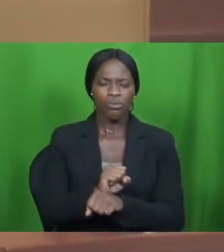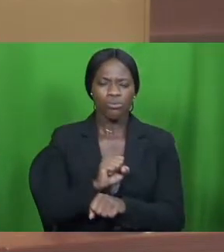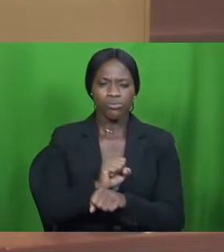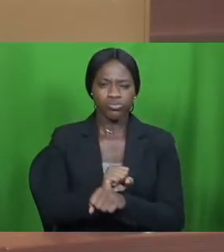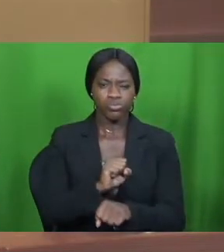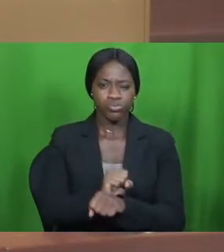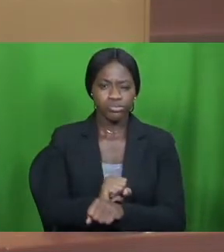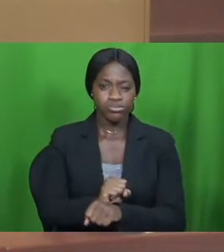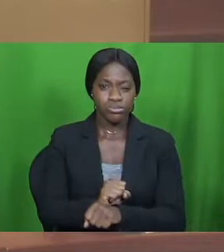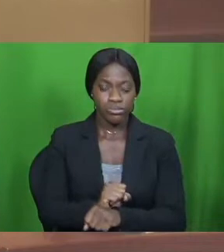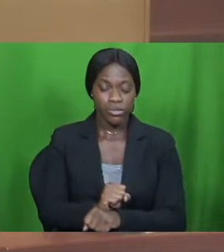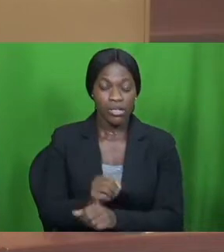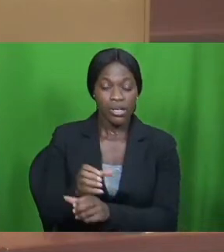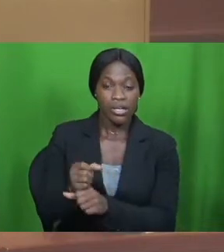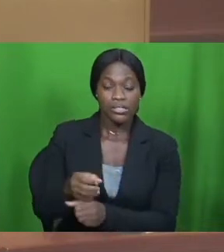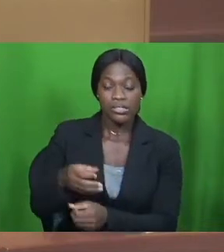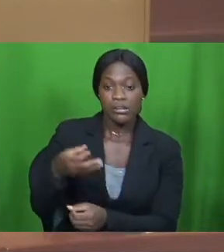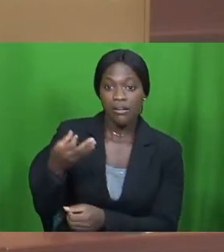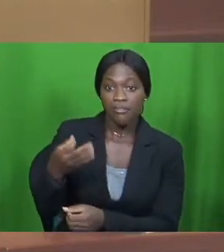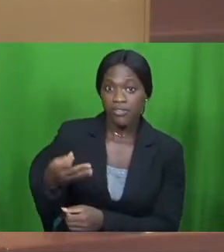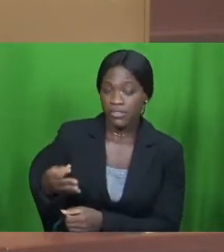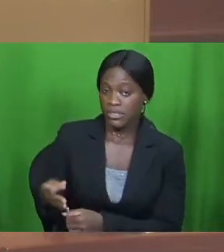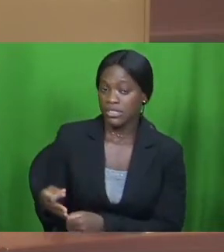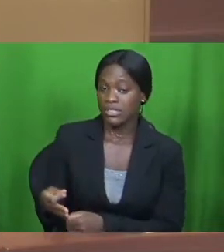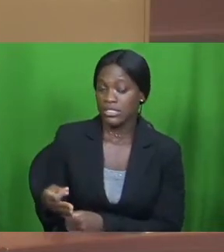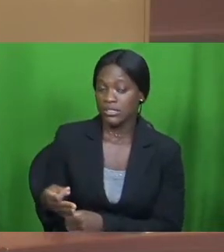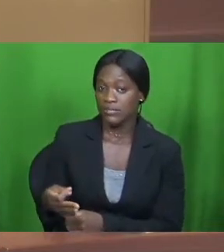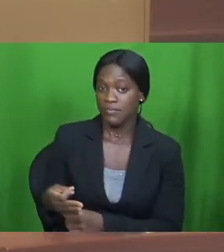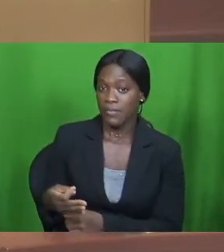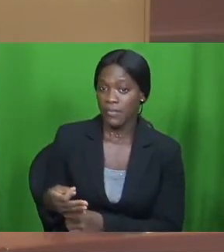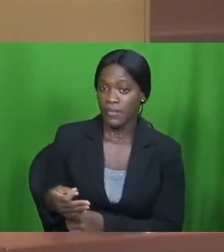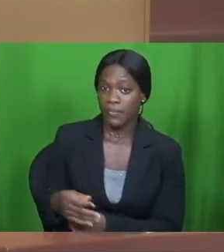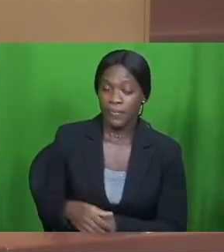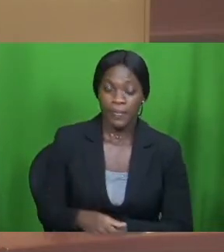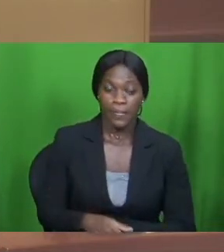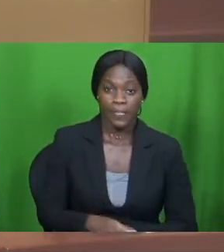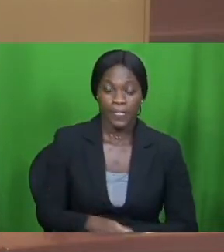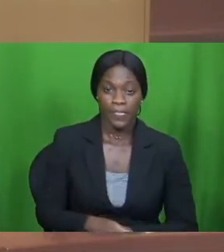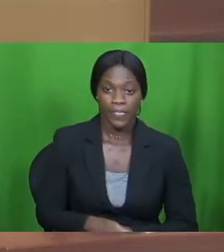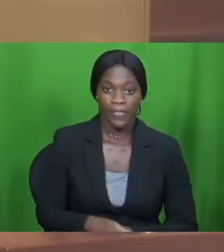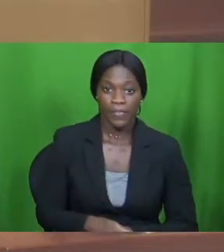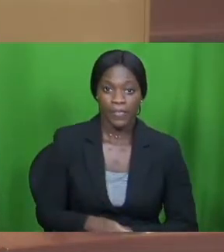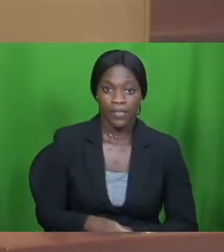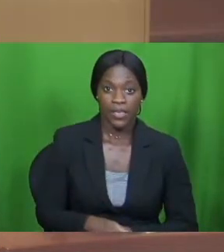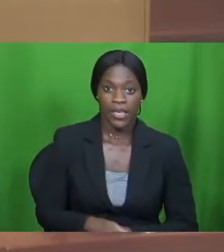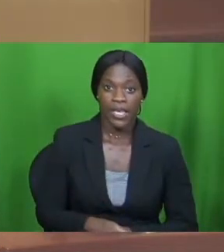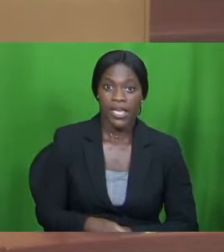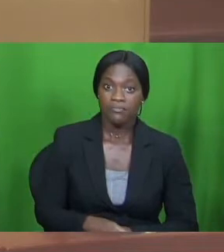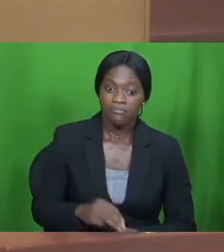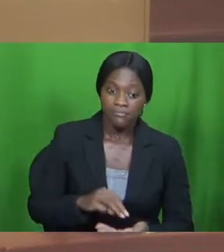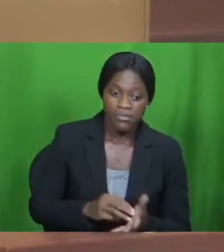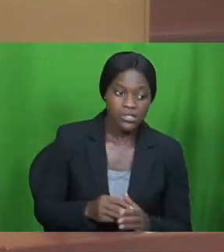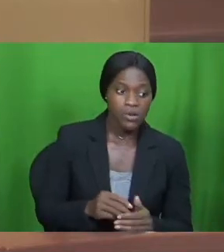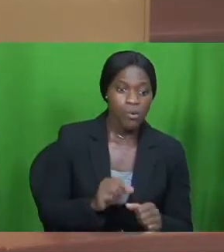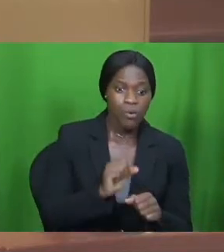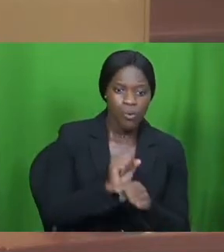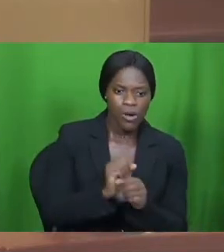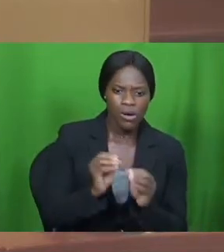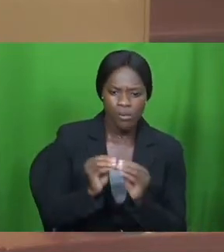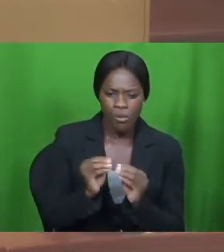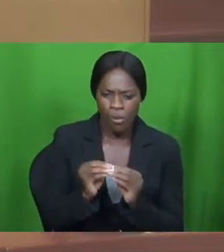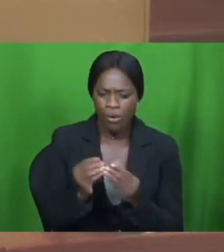facility. And Mr. Speaker, it required more than dealing with the financial institutions in China. It required